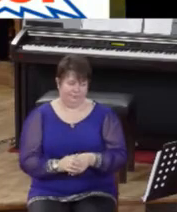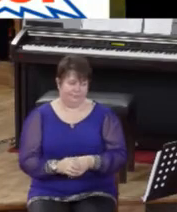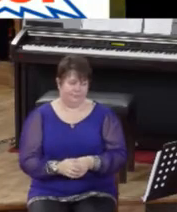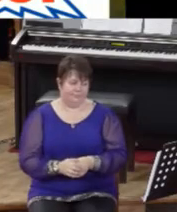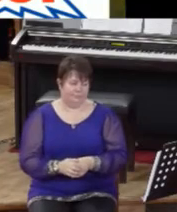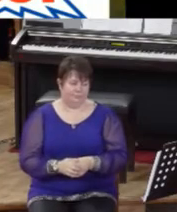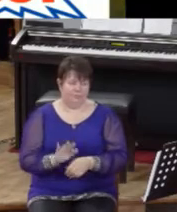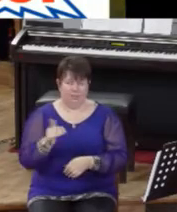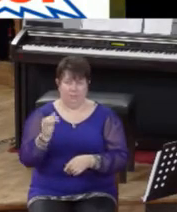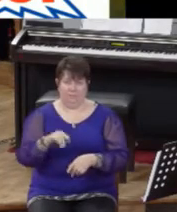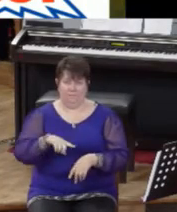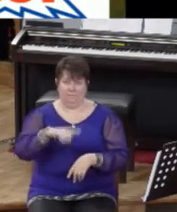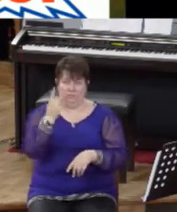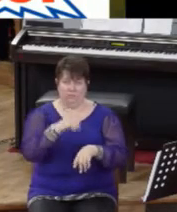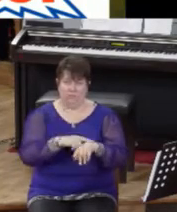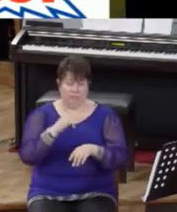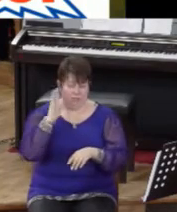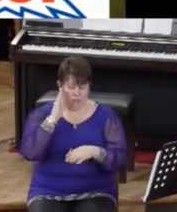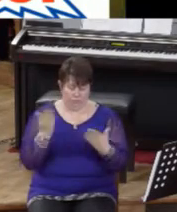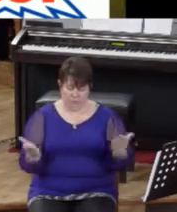first time today you're hearing it.